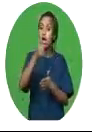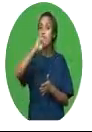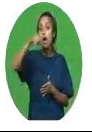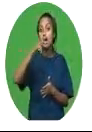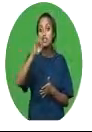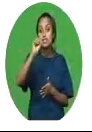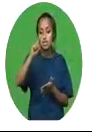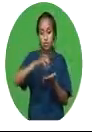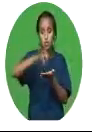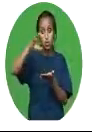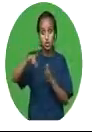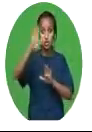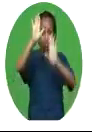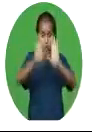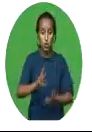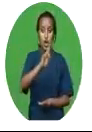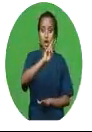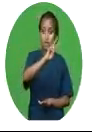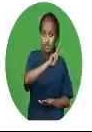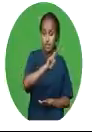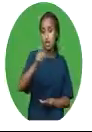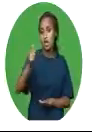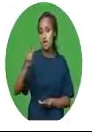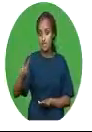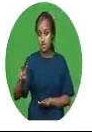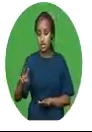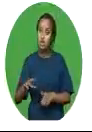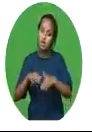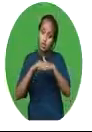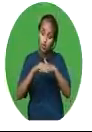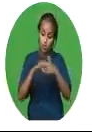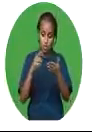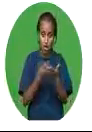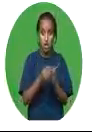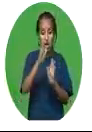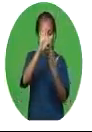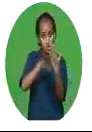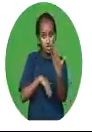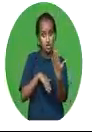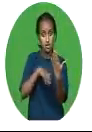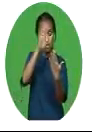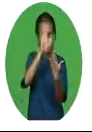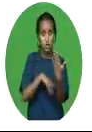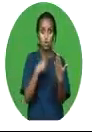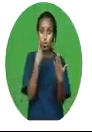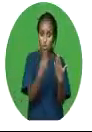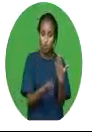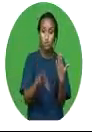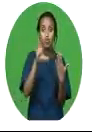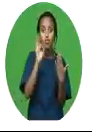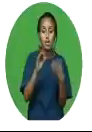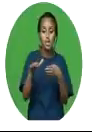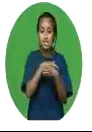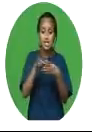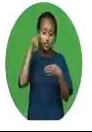plane RVAV. Introduce an auxiliary projection plane 1 to find the edge view